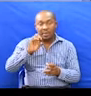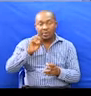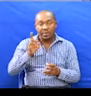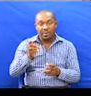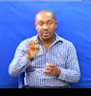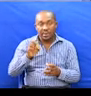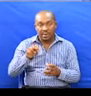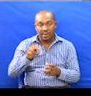phosphorus